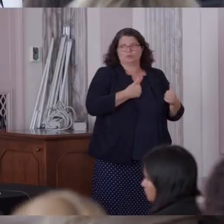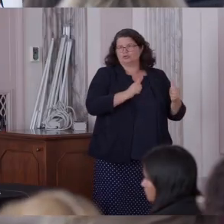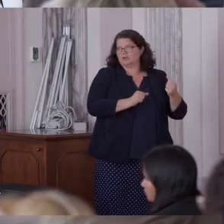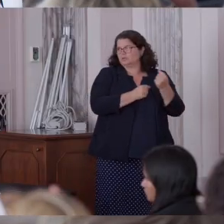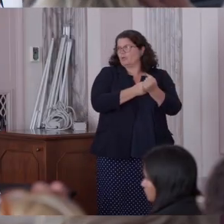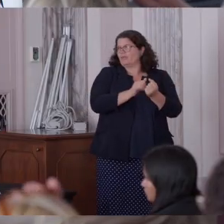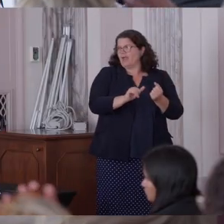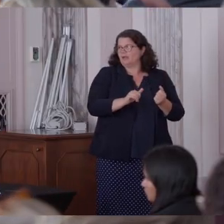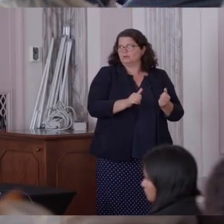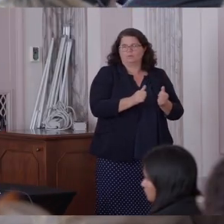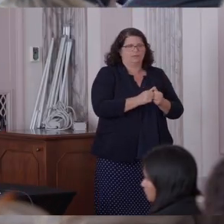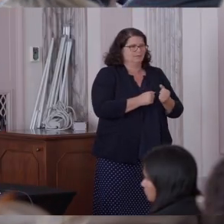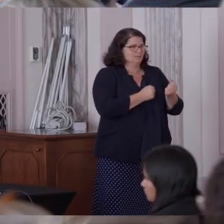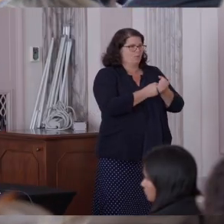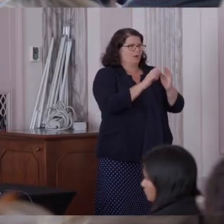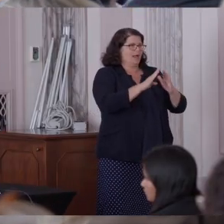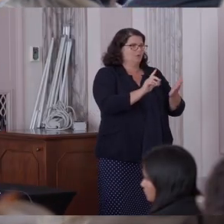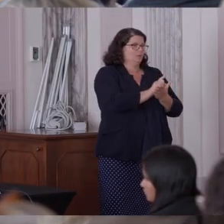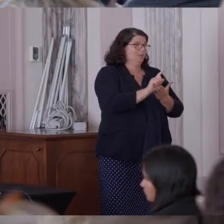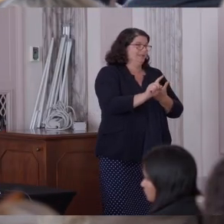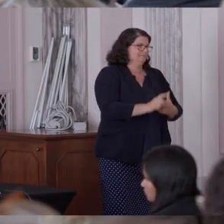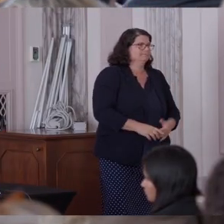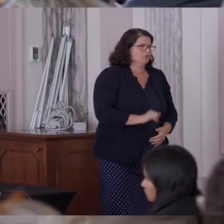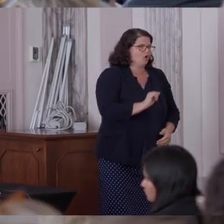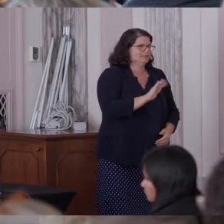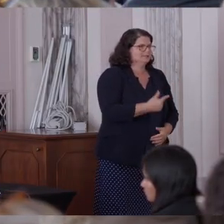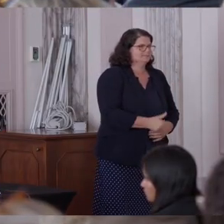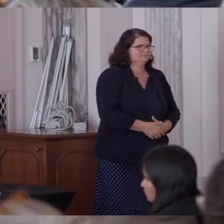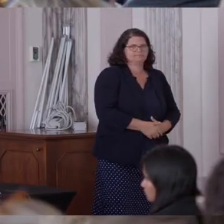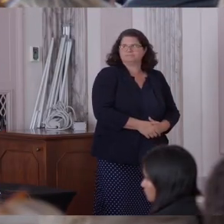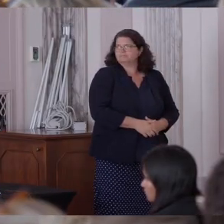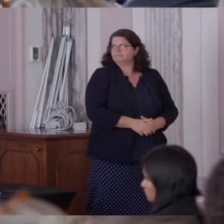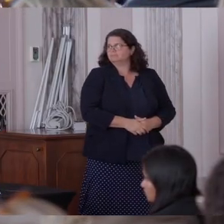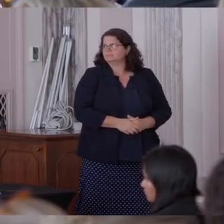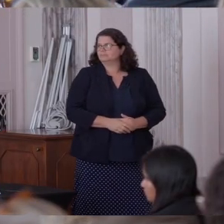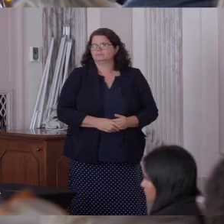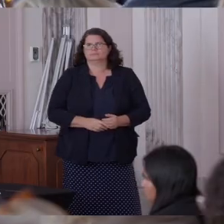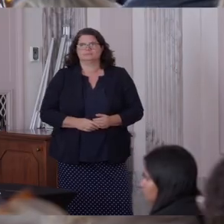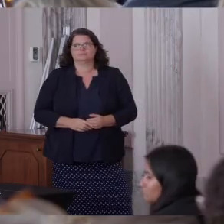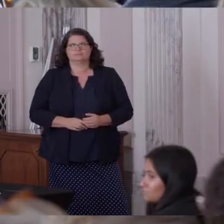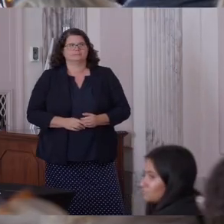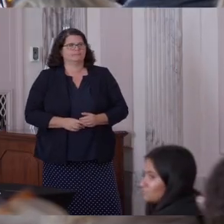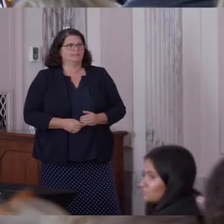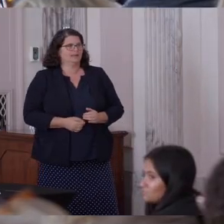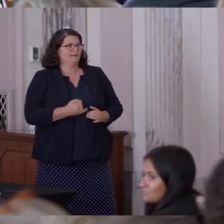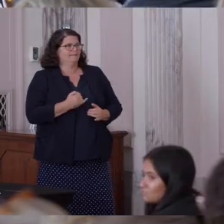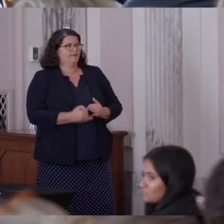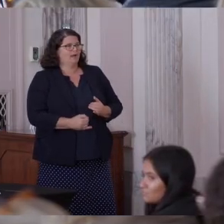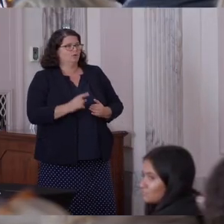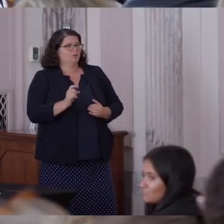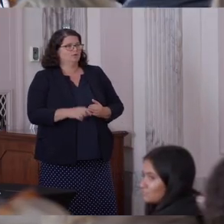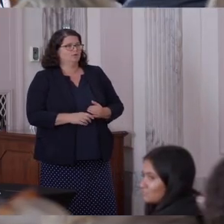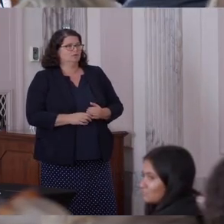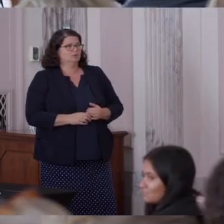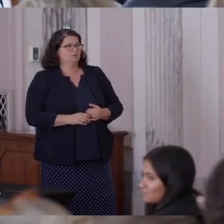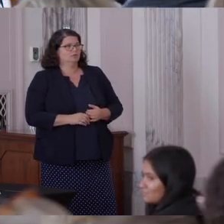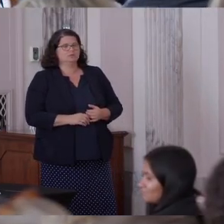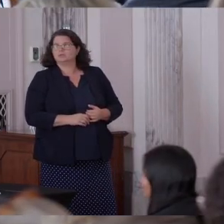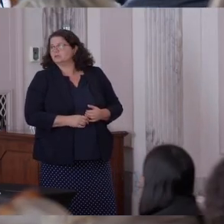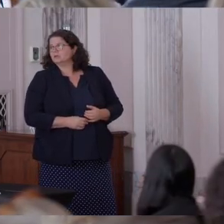well. Makes sense. Thank you. Any final questions from the